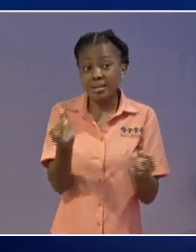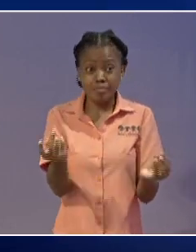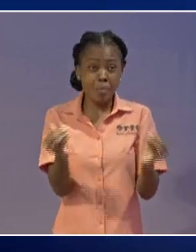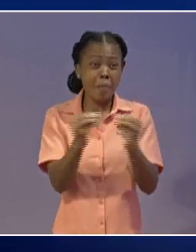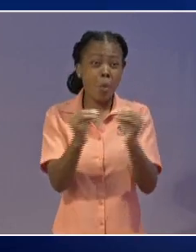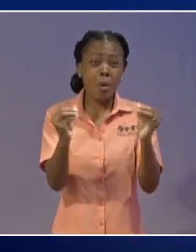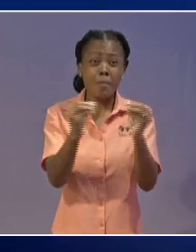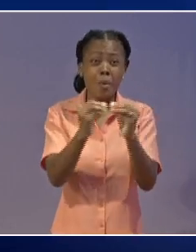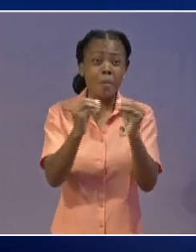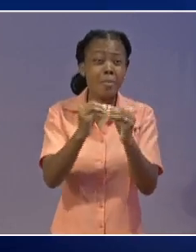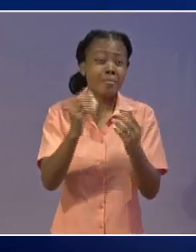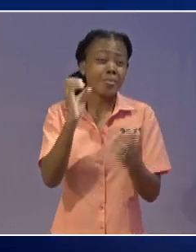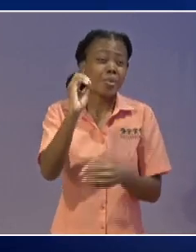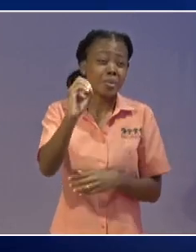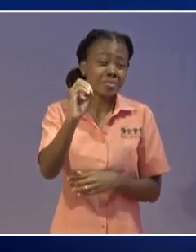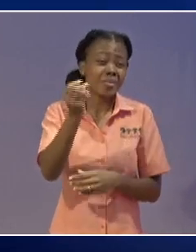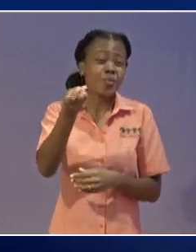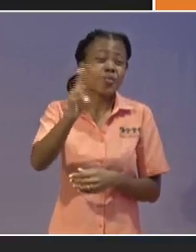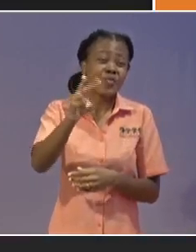slide.